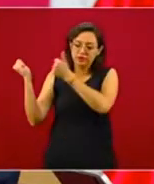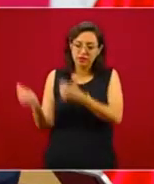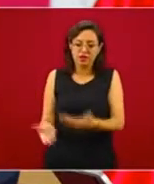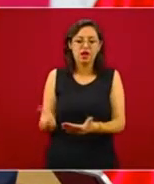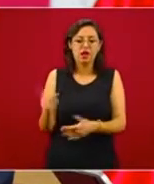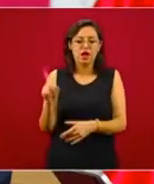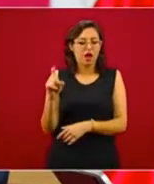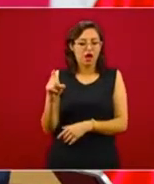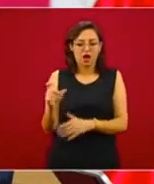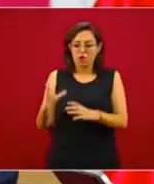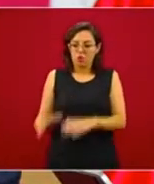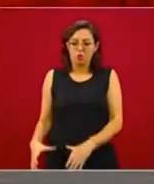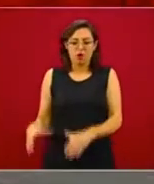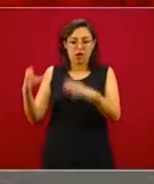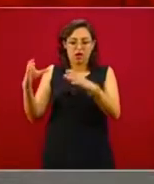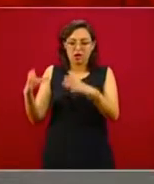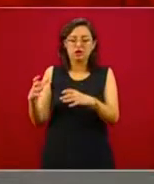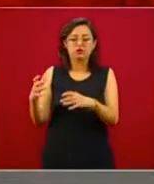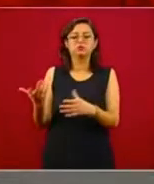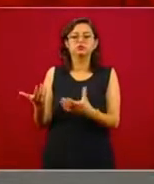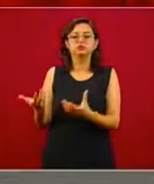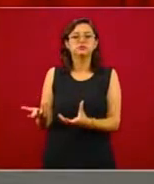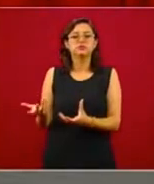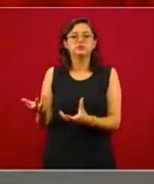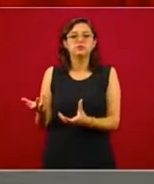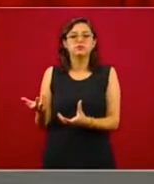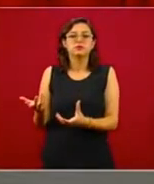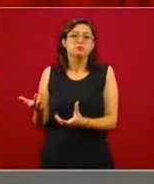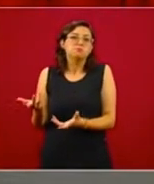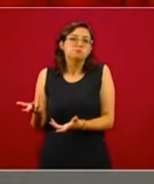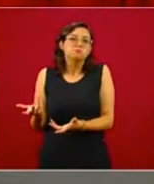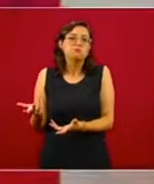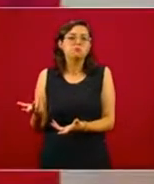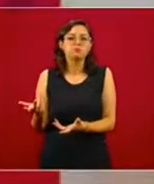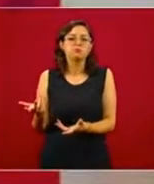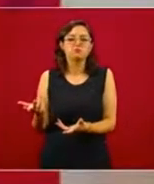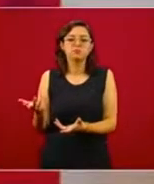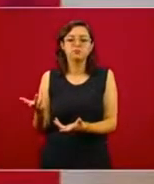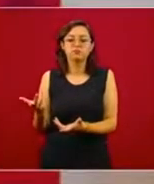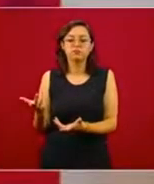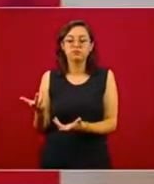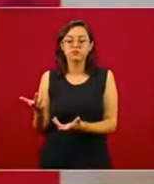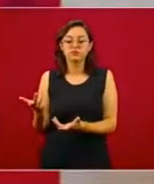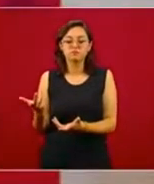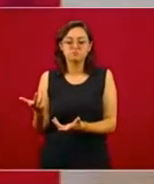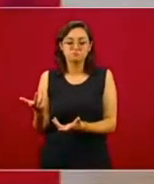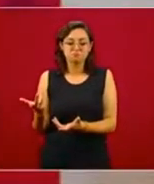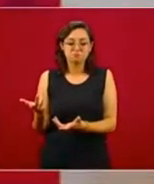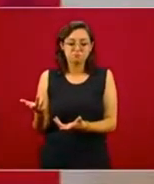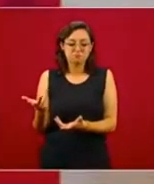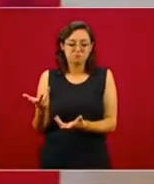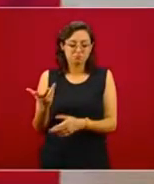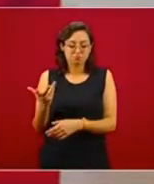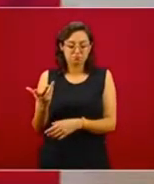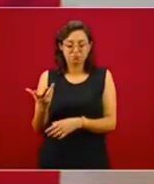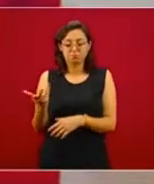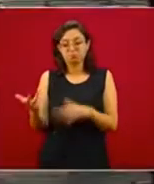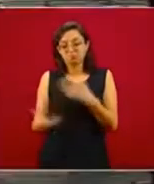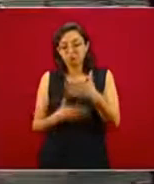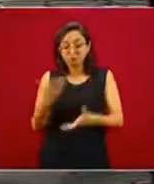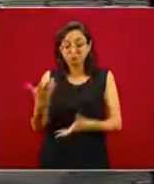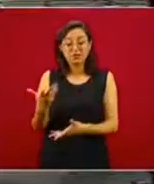to actually get it, transport it in containers in order